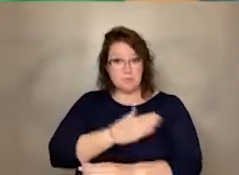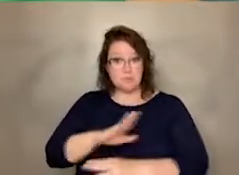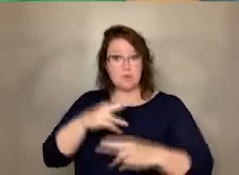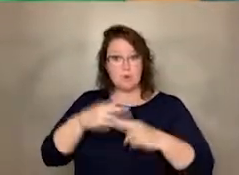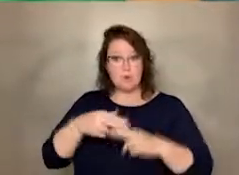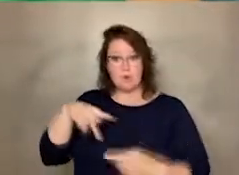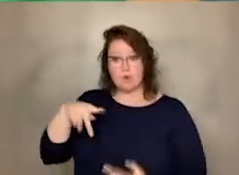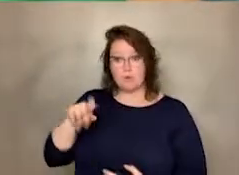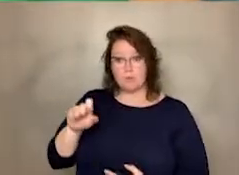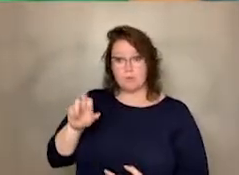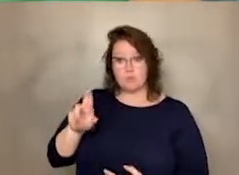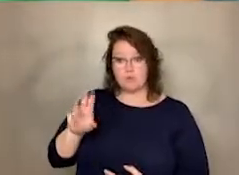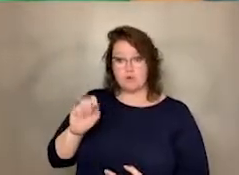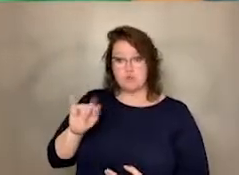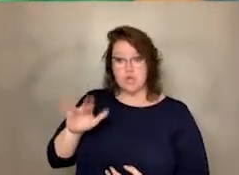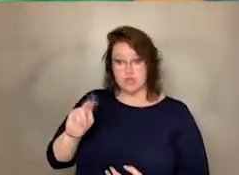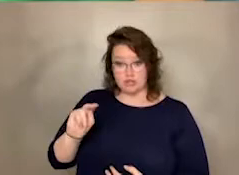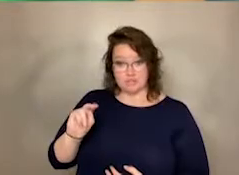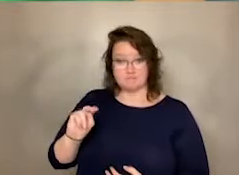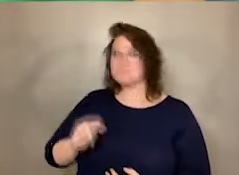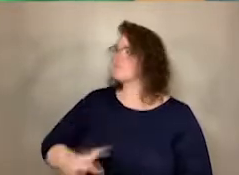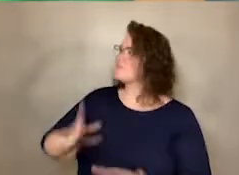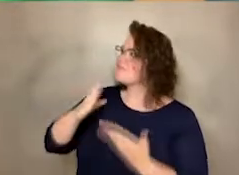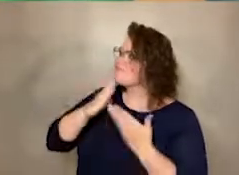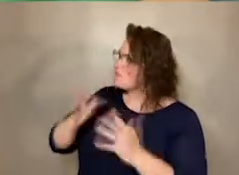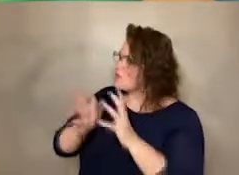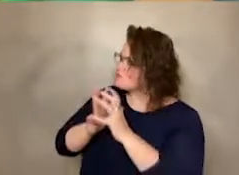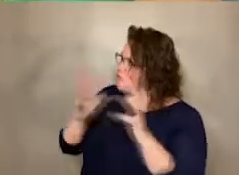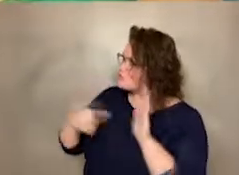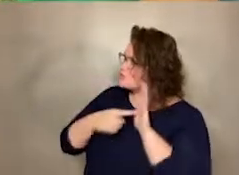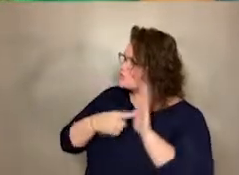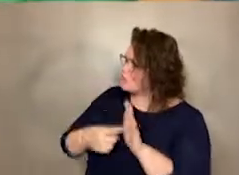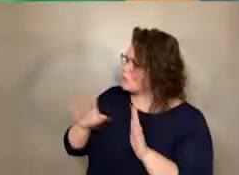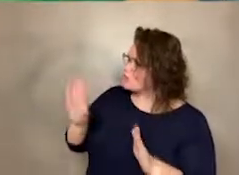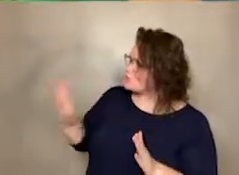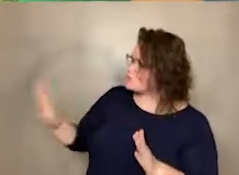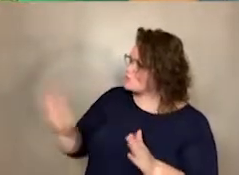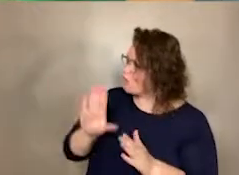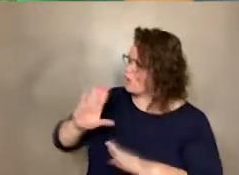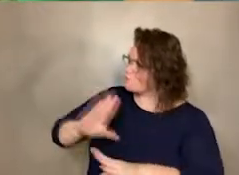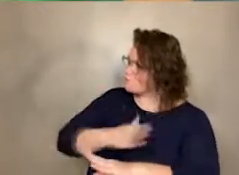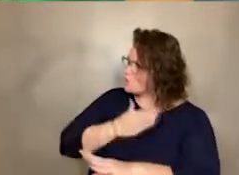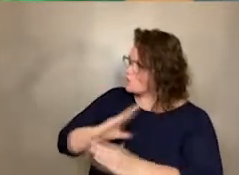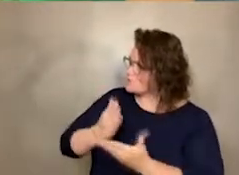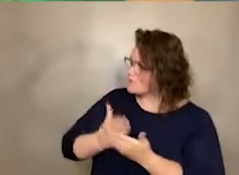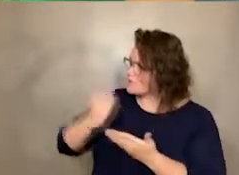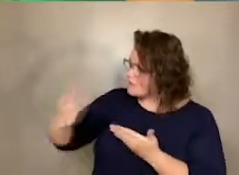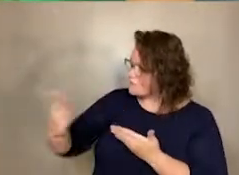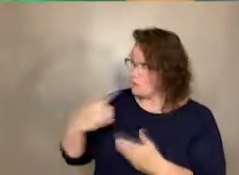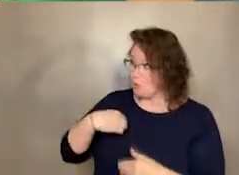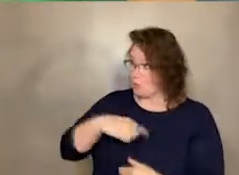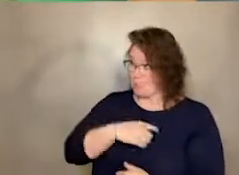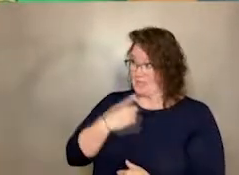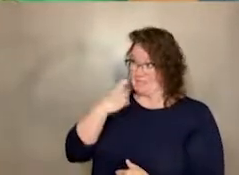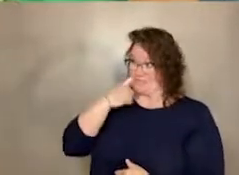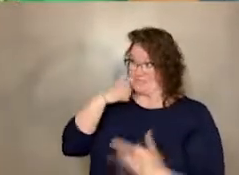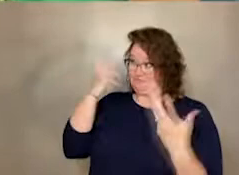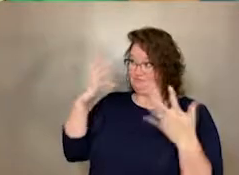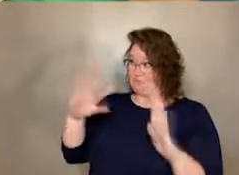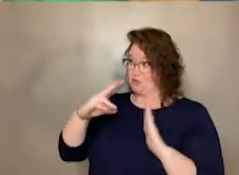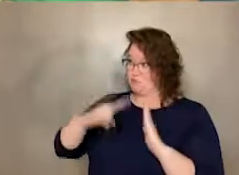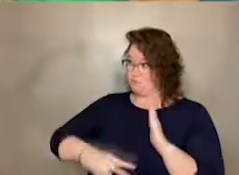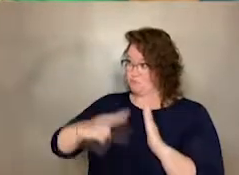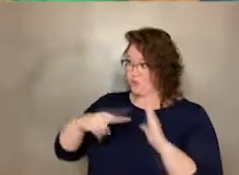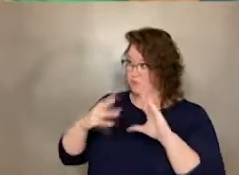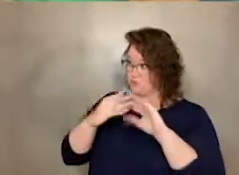Miss Memrick, thank you so much for showing us your awesome percussions. We just got finished reading a story